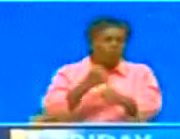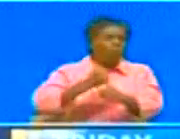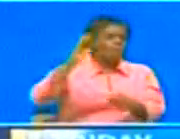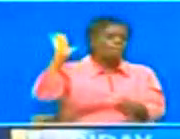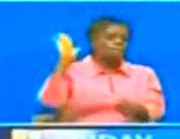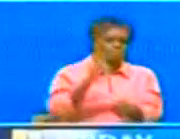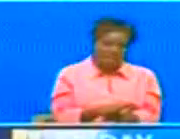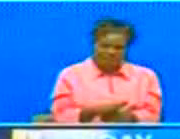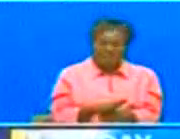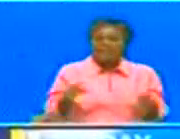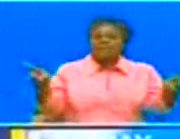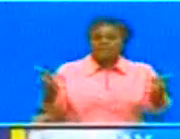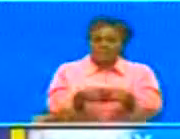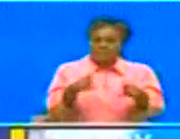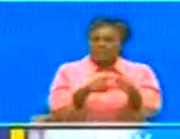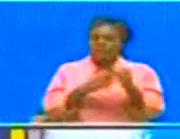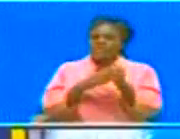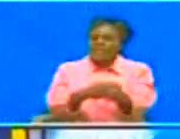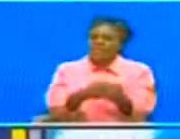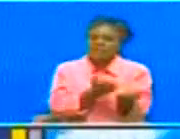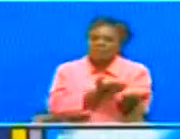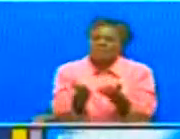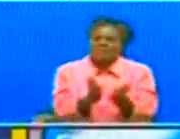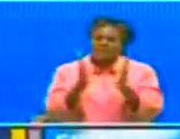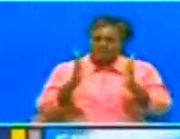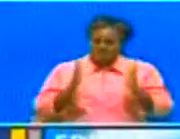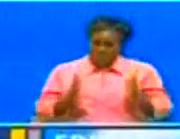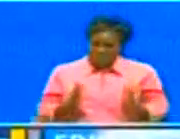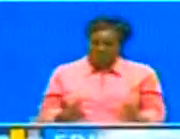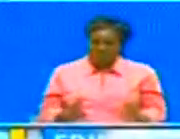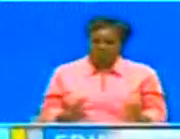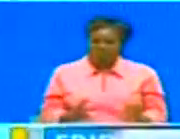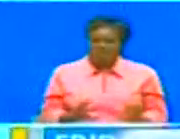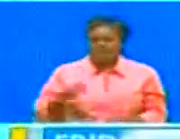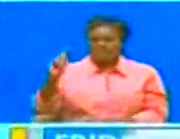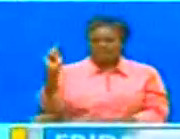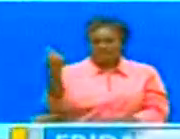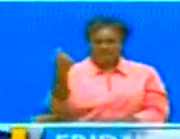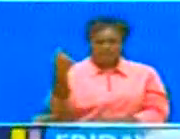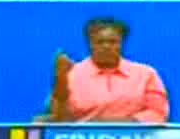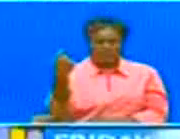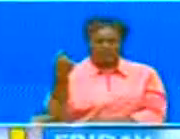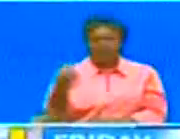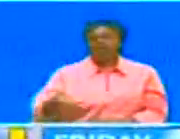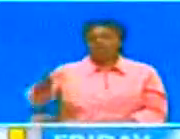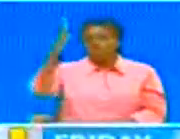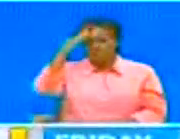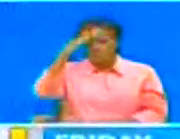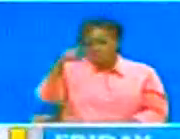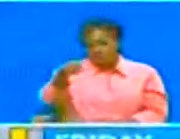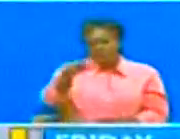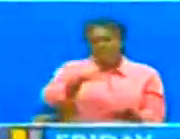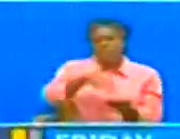lot, and of course a leading entrepreneur, philanthropist, industrialist here in Kenya. Let's now go and get to know a